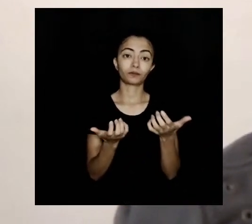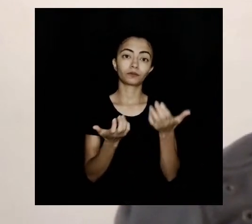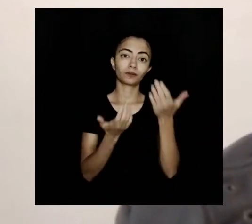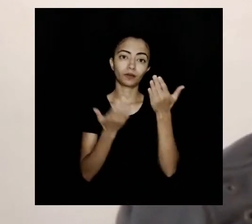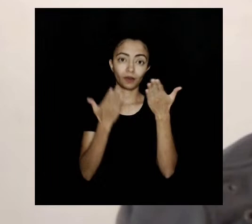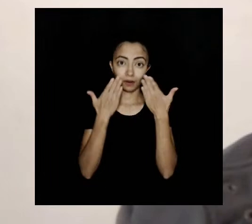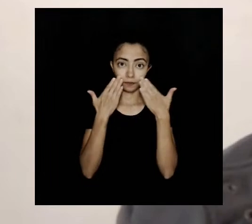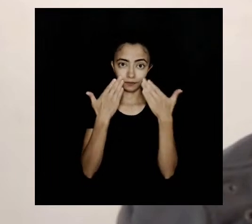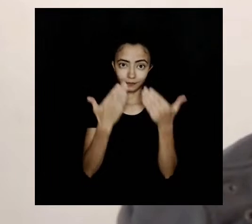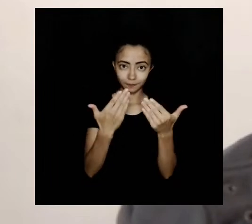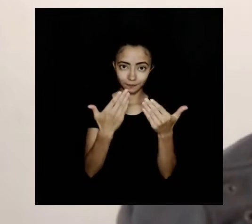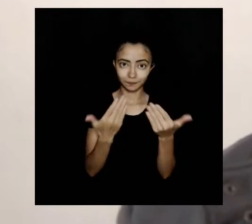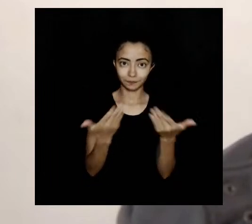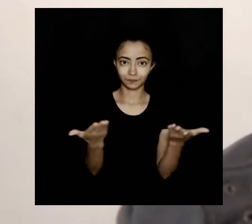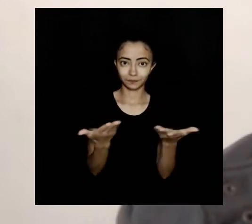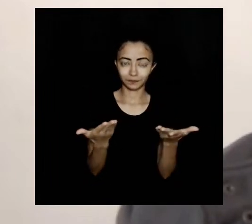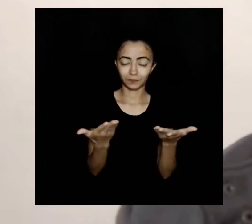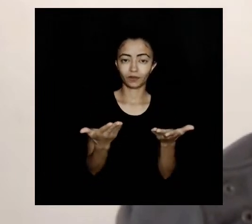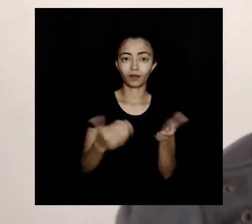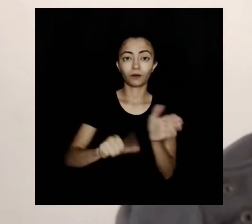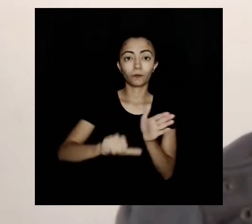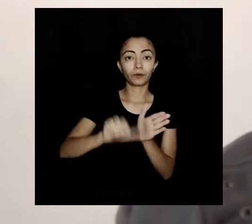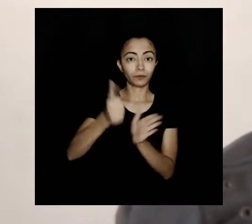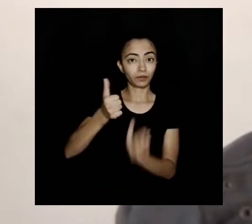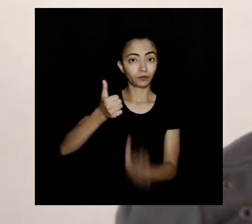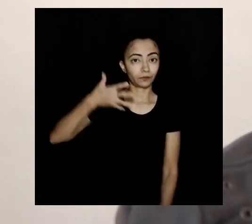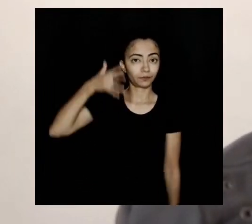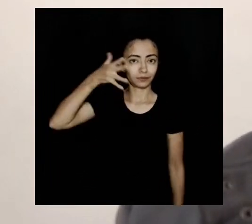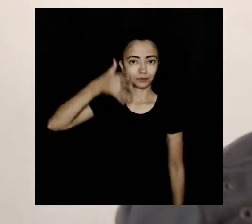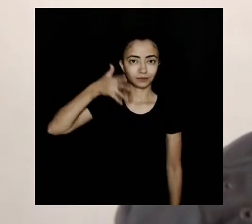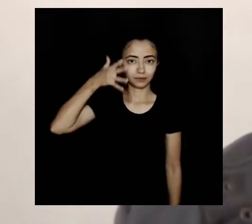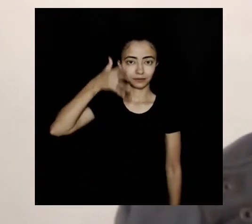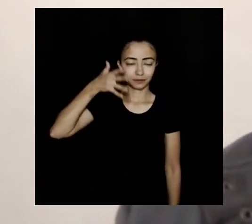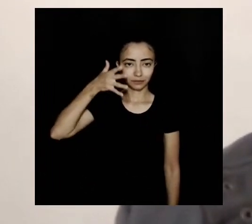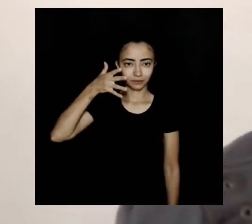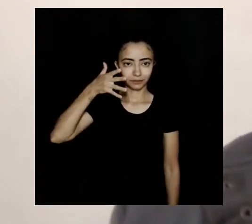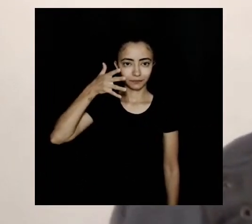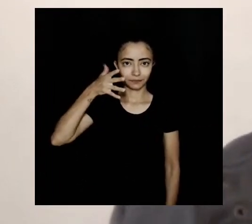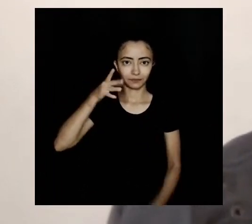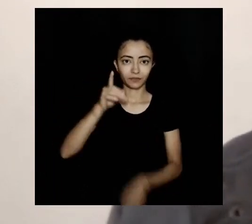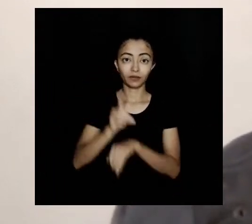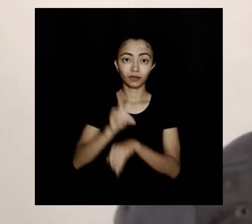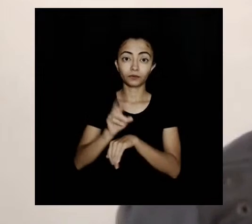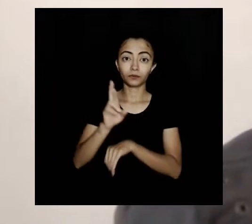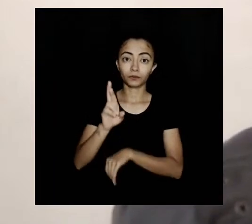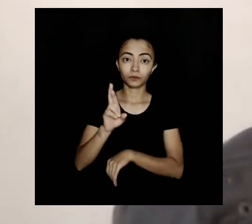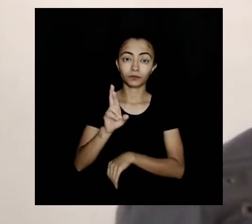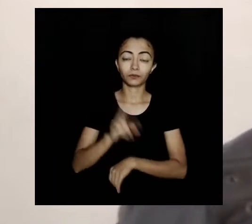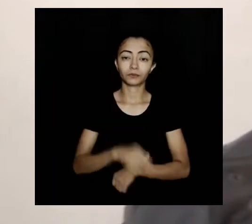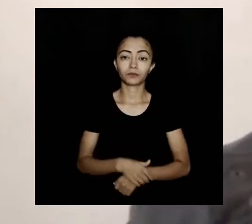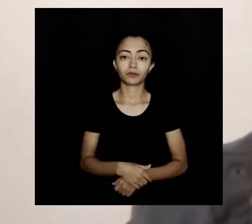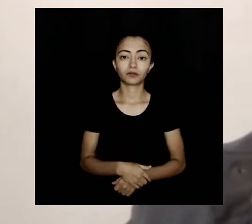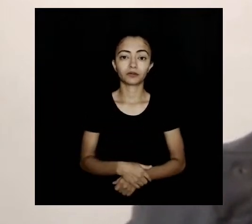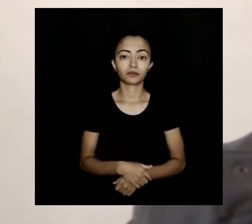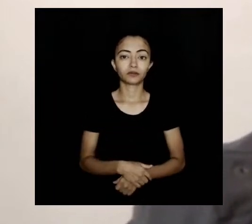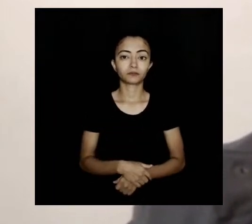I'd like to now present our first panelist, Dr. Lawrence